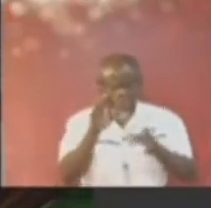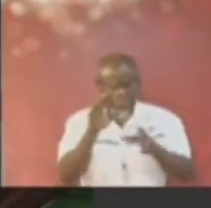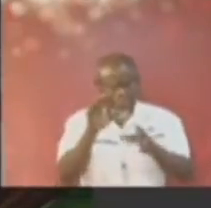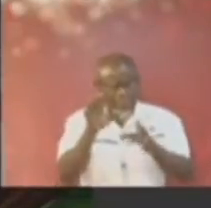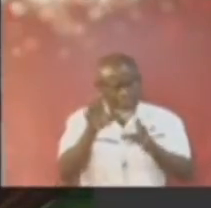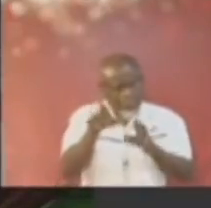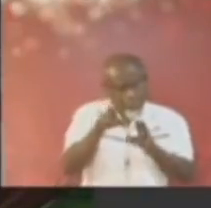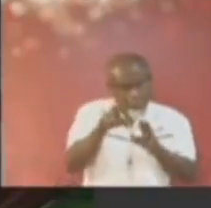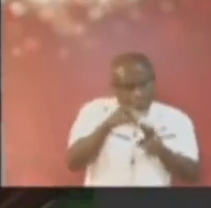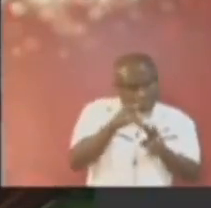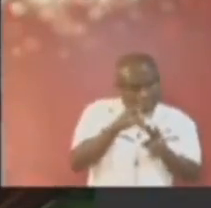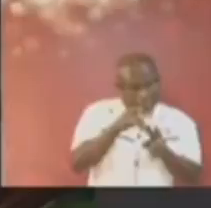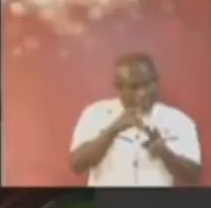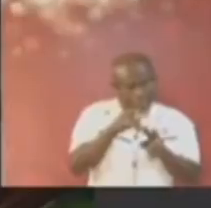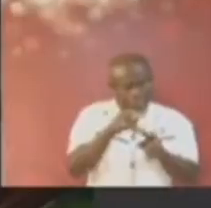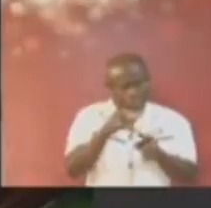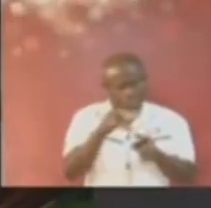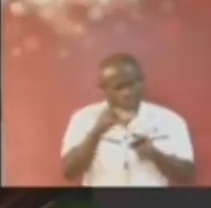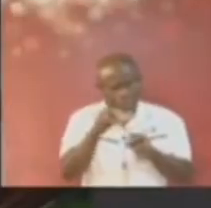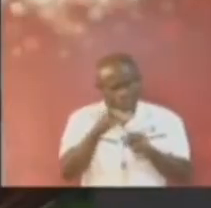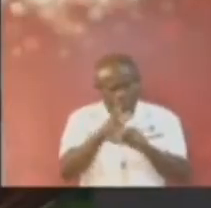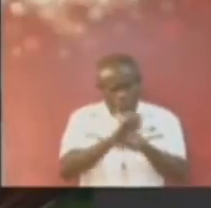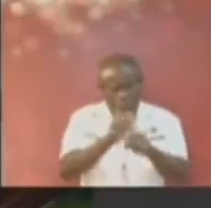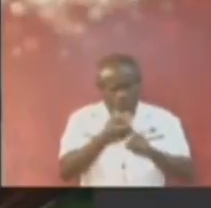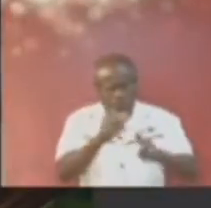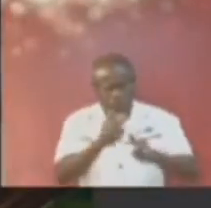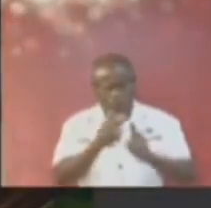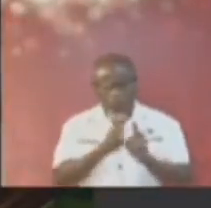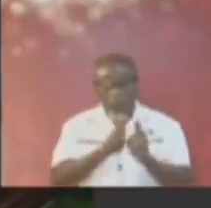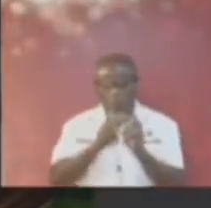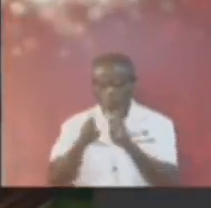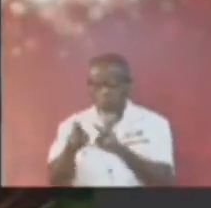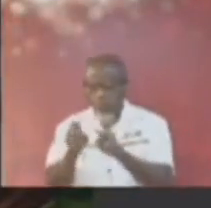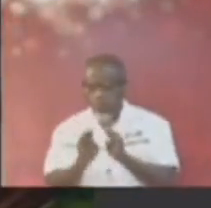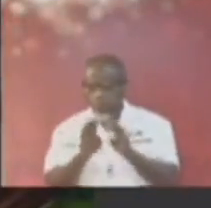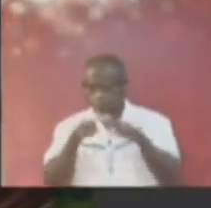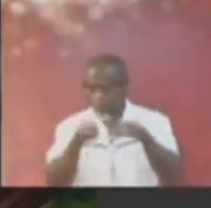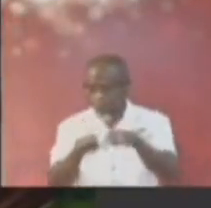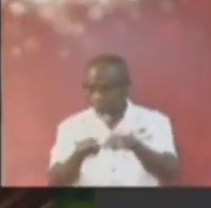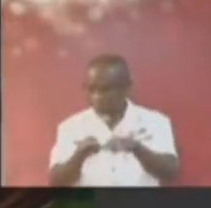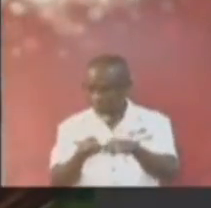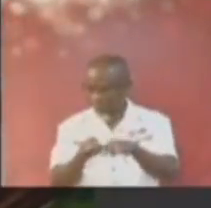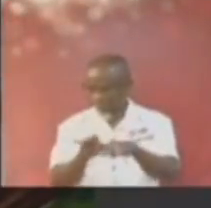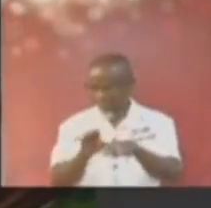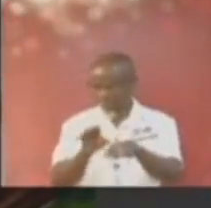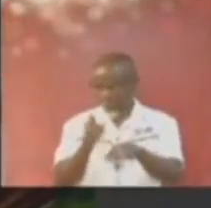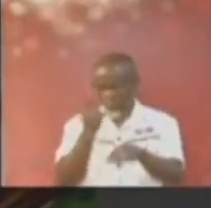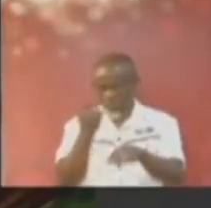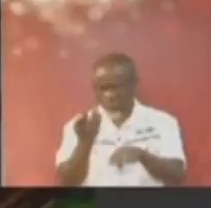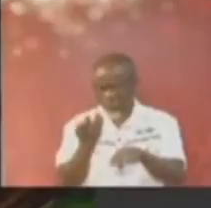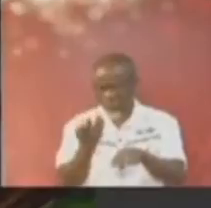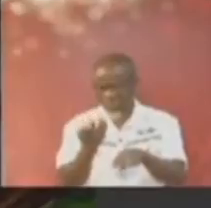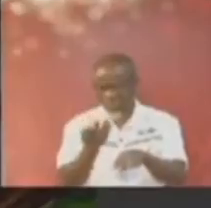from probably going to the beaches or going to the gym or any of those things that were recently reopened?